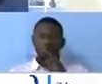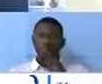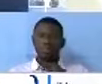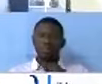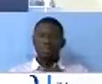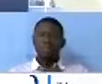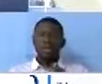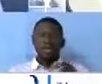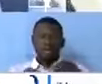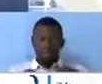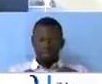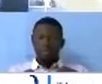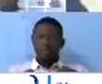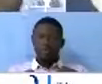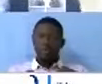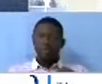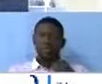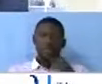who accepted